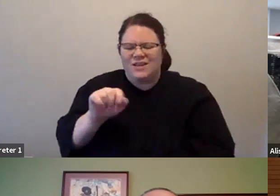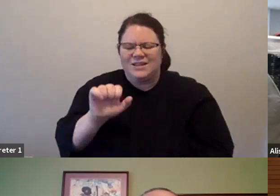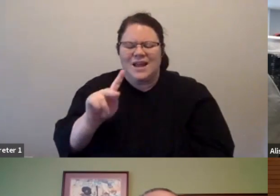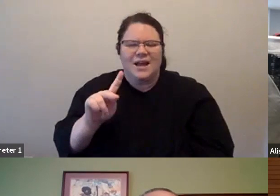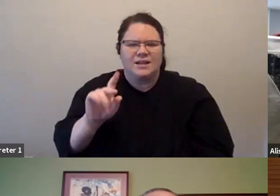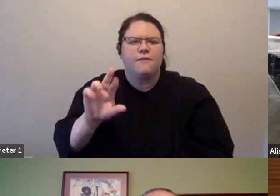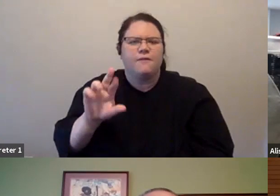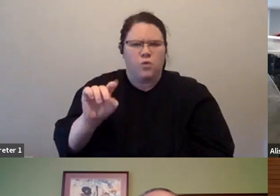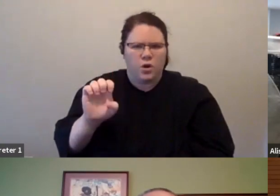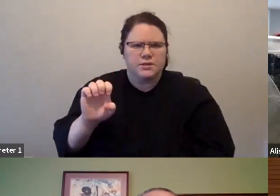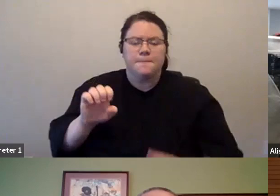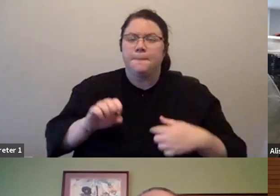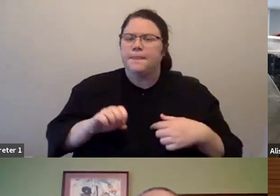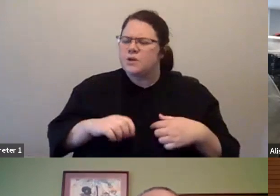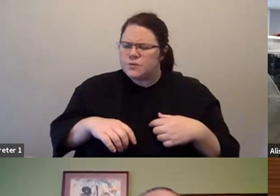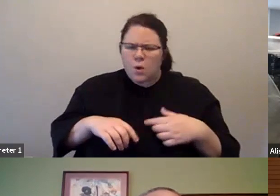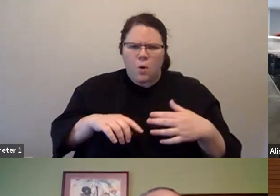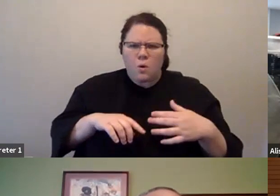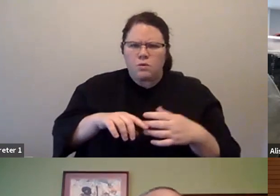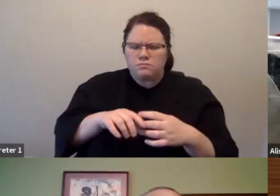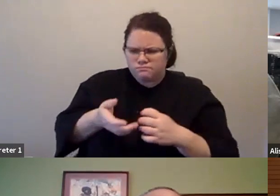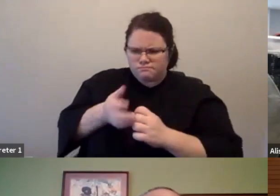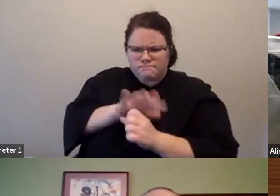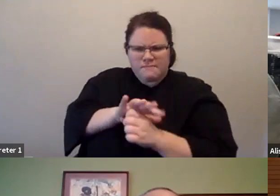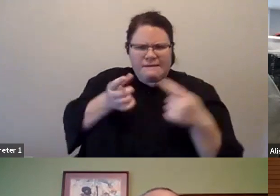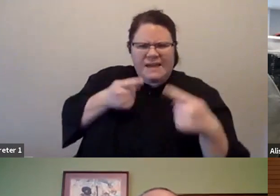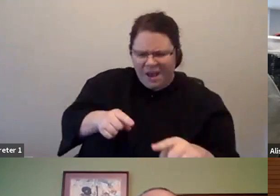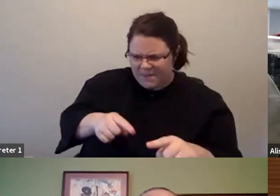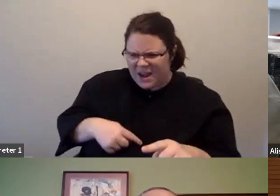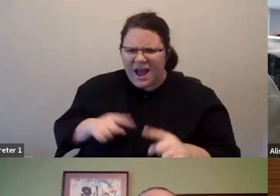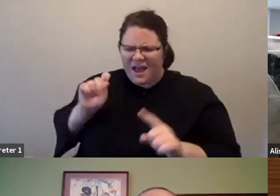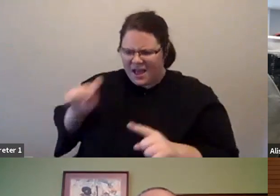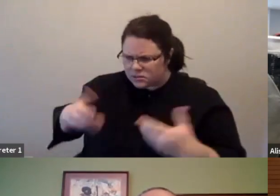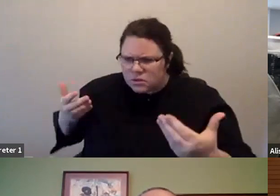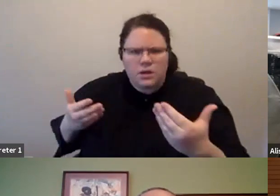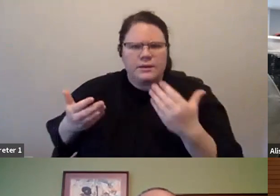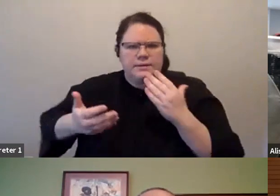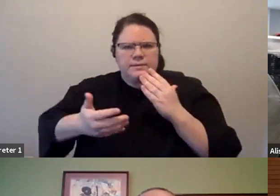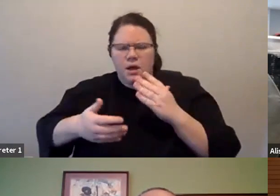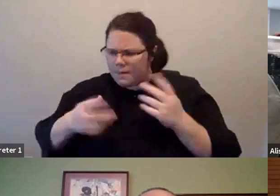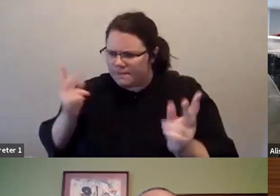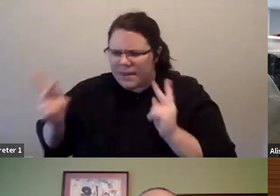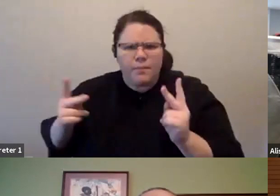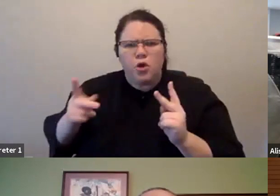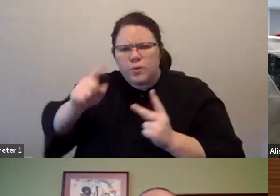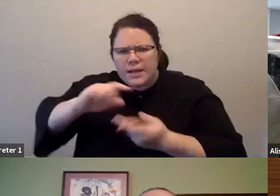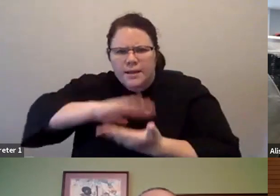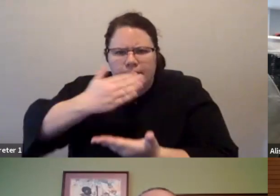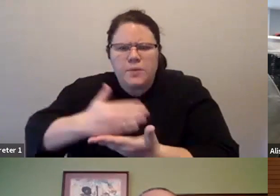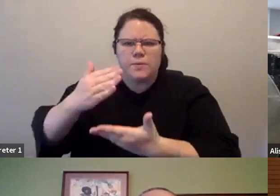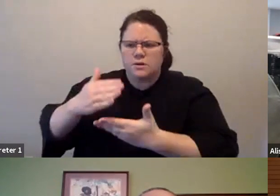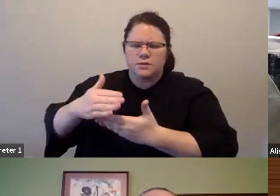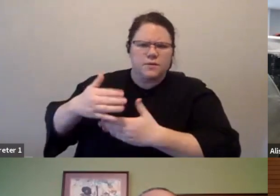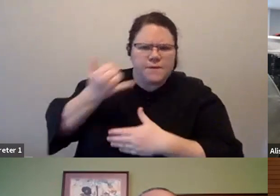I raised a question around was access and technology, right? Access to technology. And it was